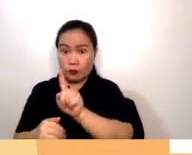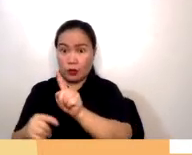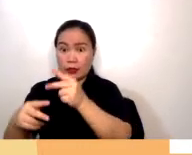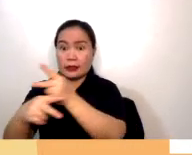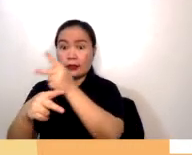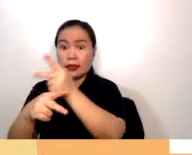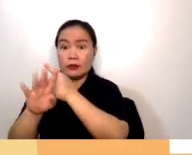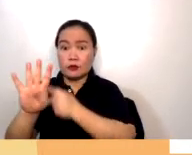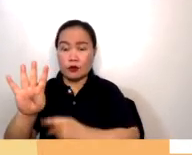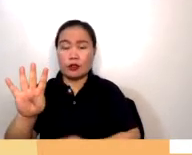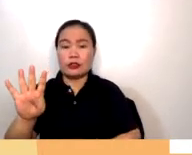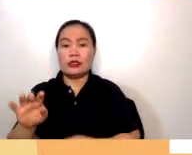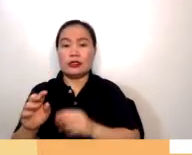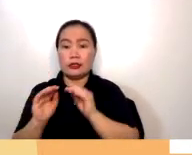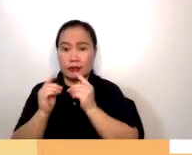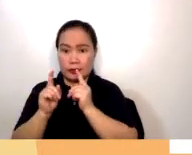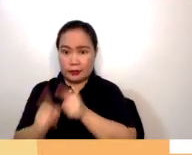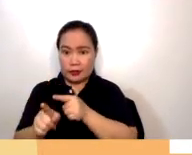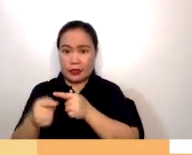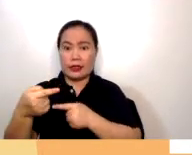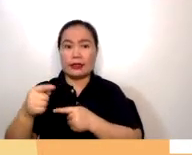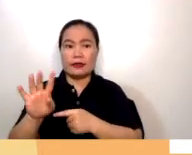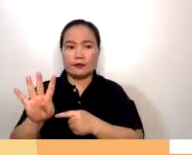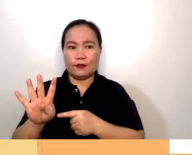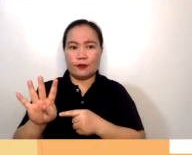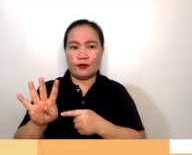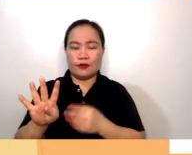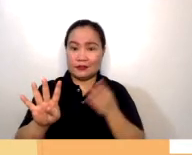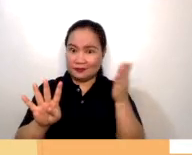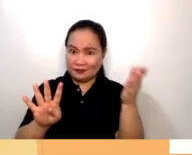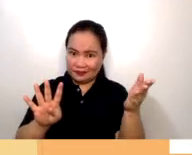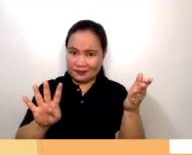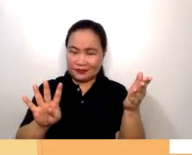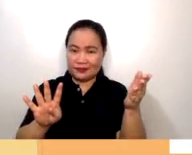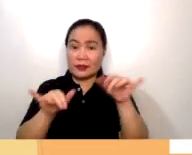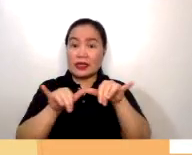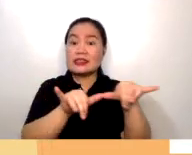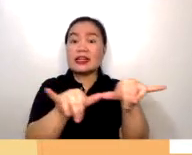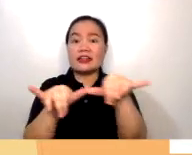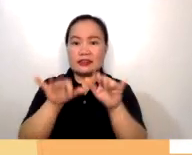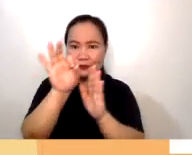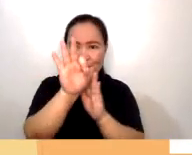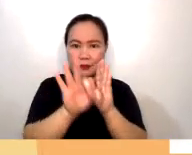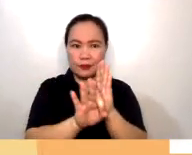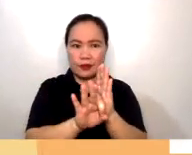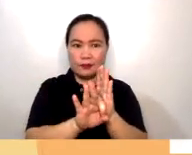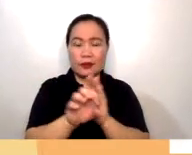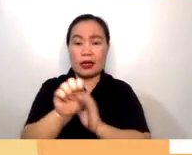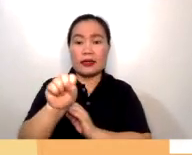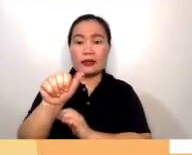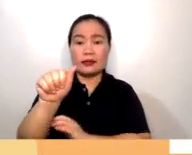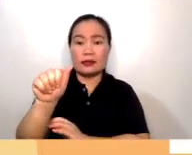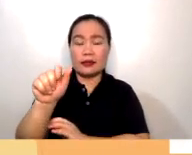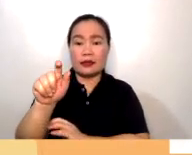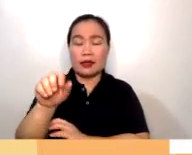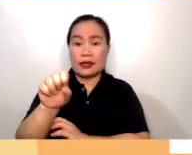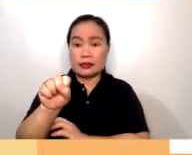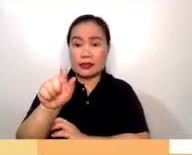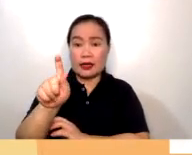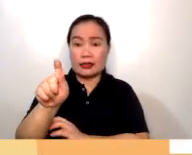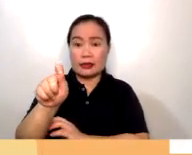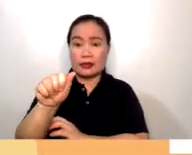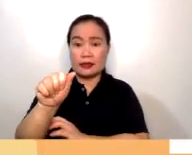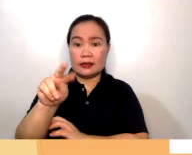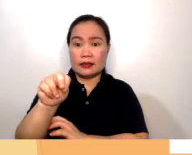1 times 4 equals negative 4. So, as you can see, this is already